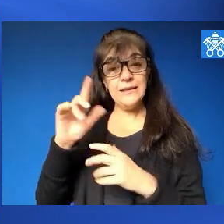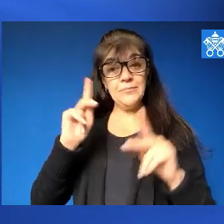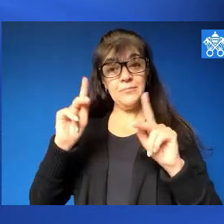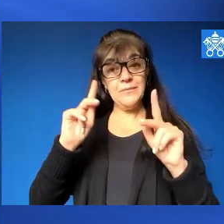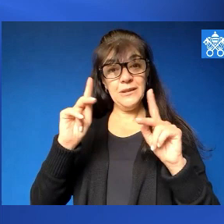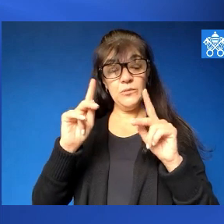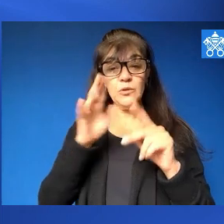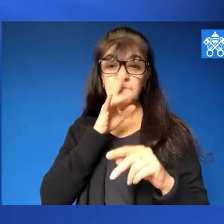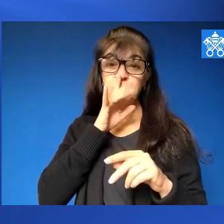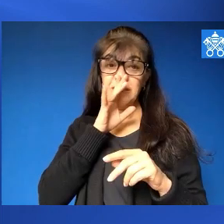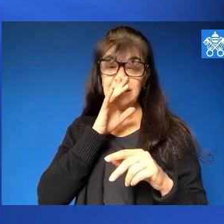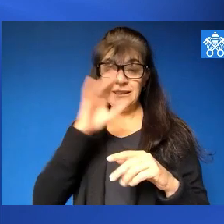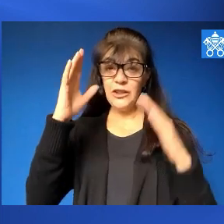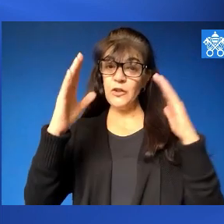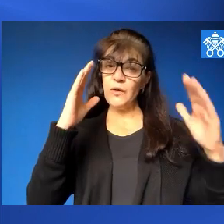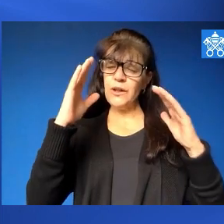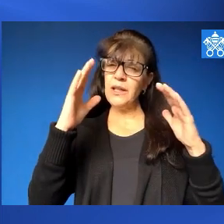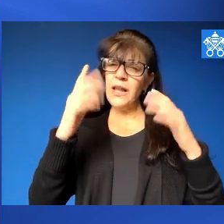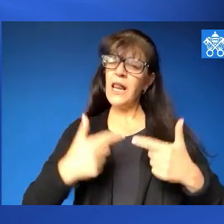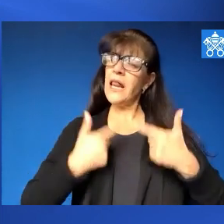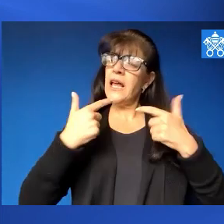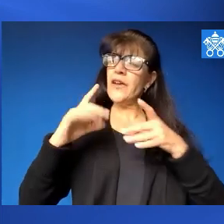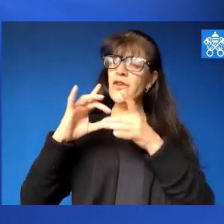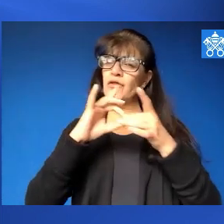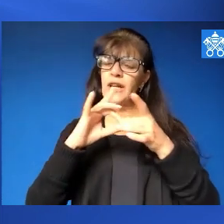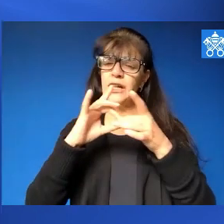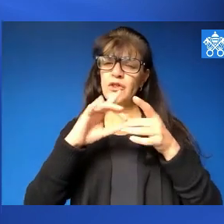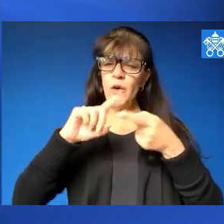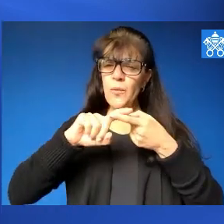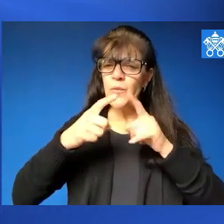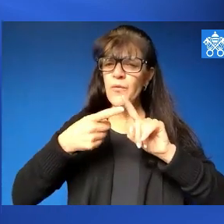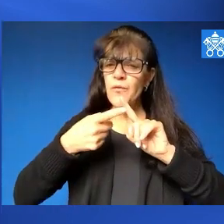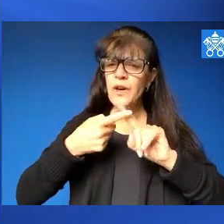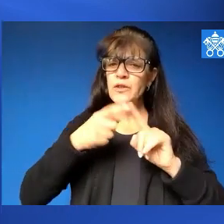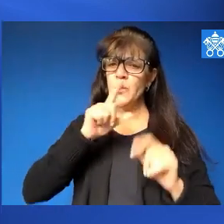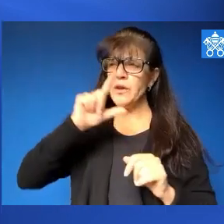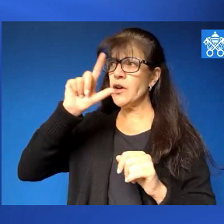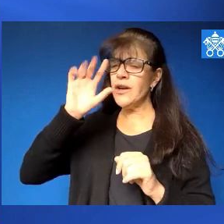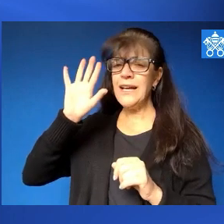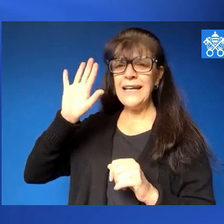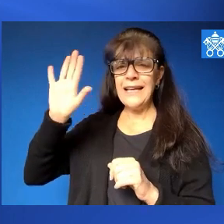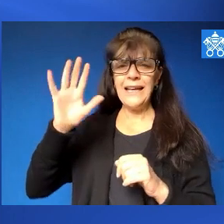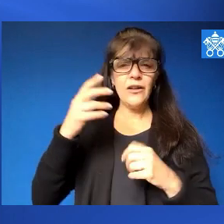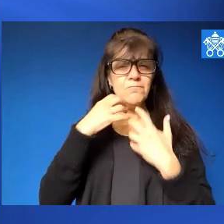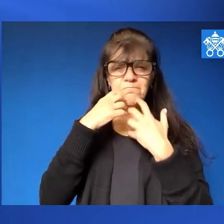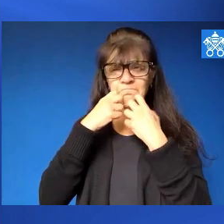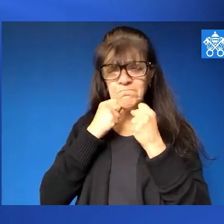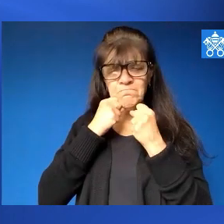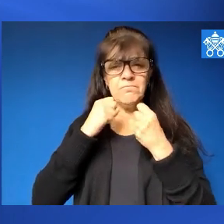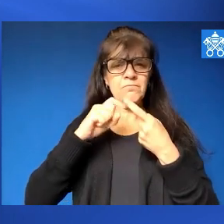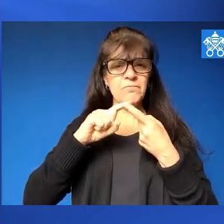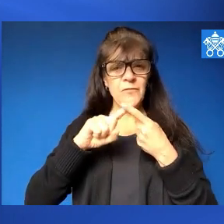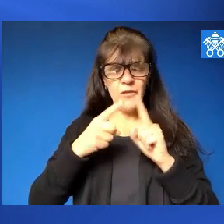greet the Arabic-speaking faithful. Let us live a relationship of friendship with the Lord, for He is our greatest and most faithful friend, who does